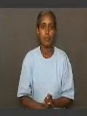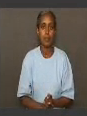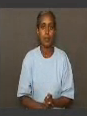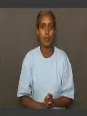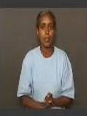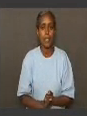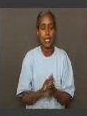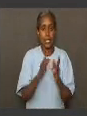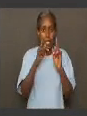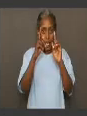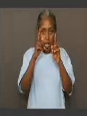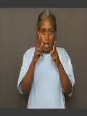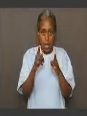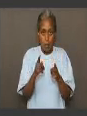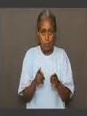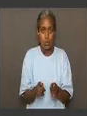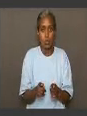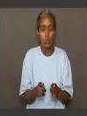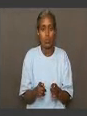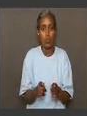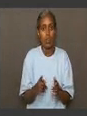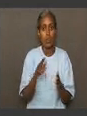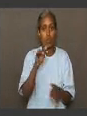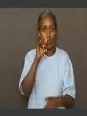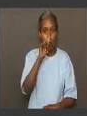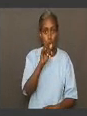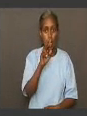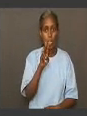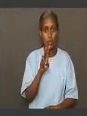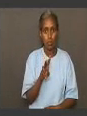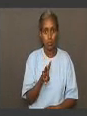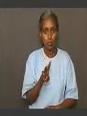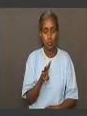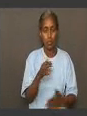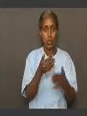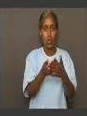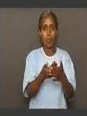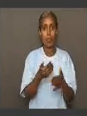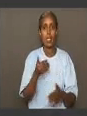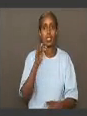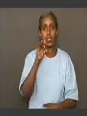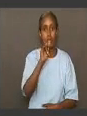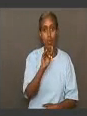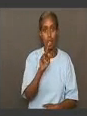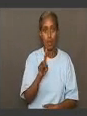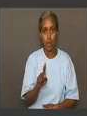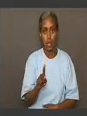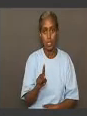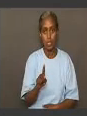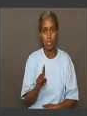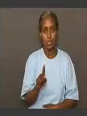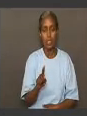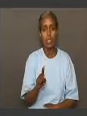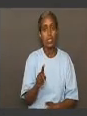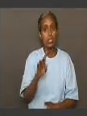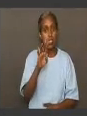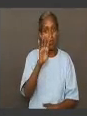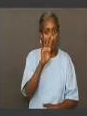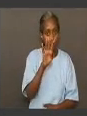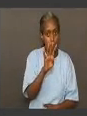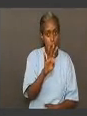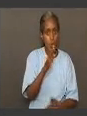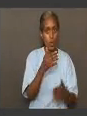The absolute value of y2 minus y1 is